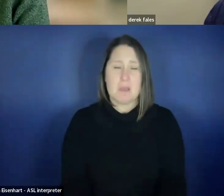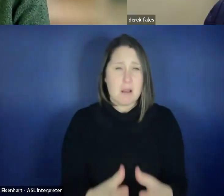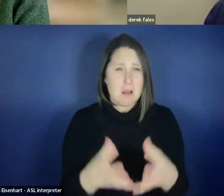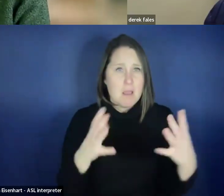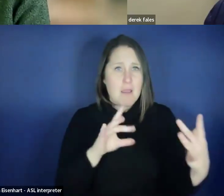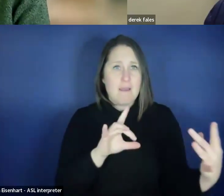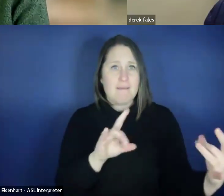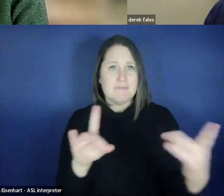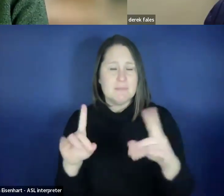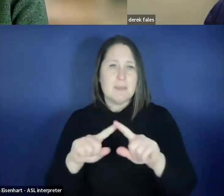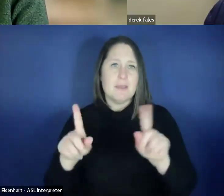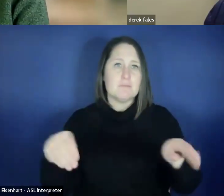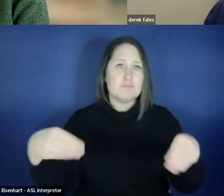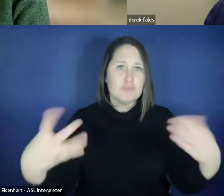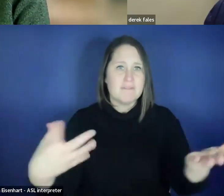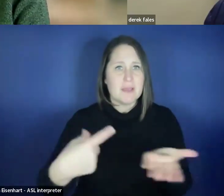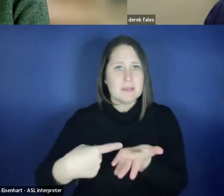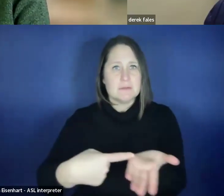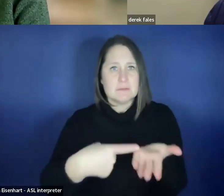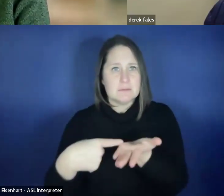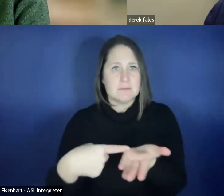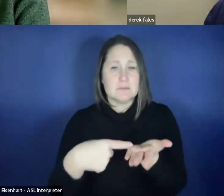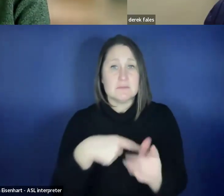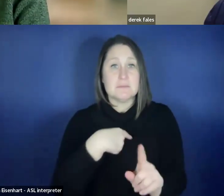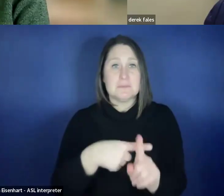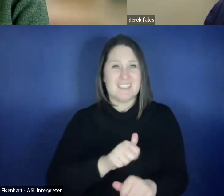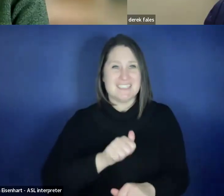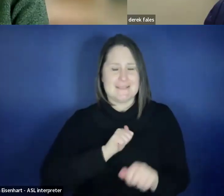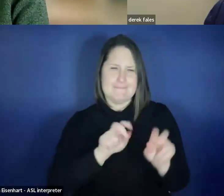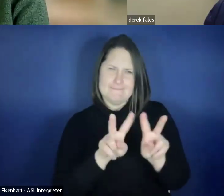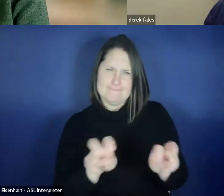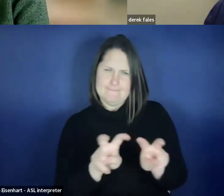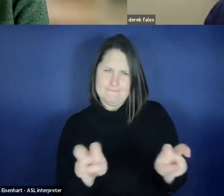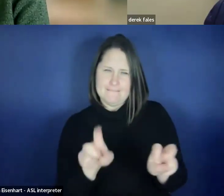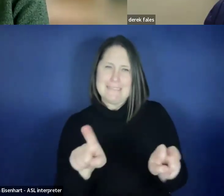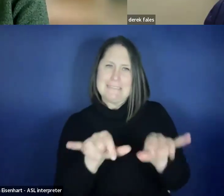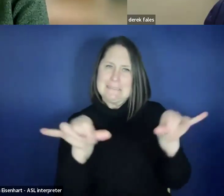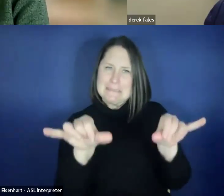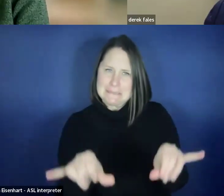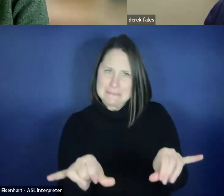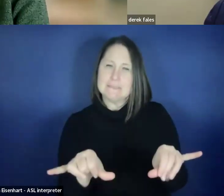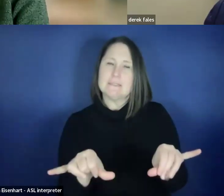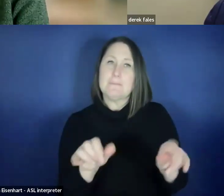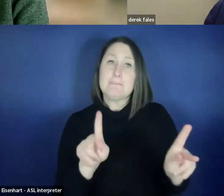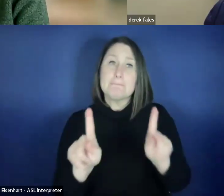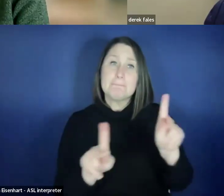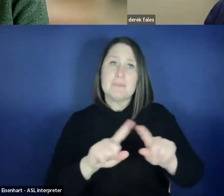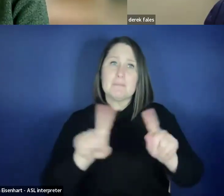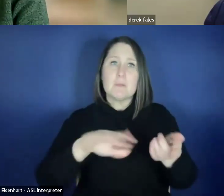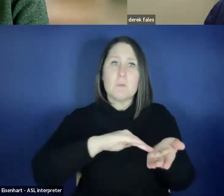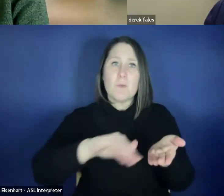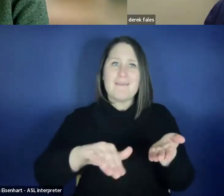feedback from providers in particular that and ourselves to have a system where we have people on different